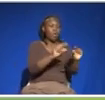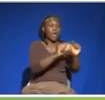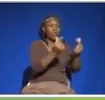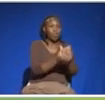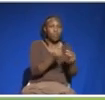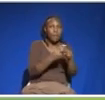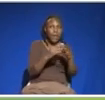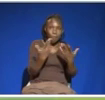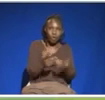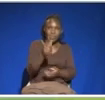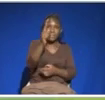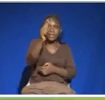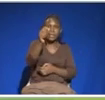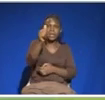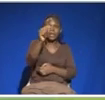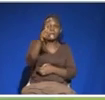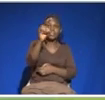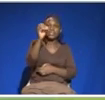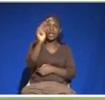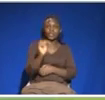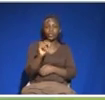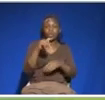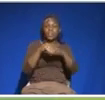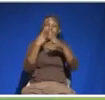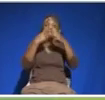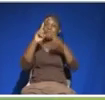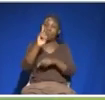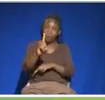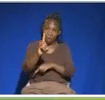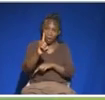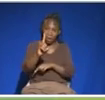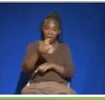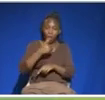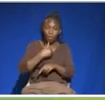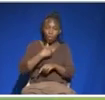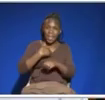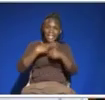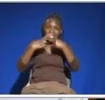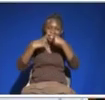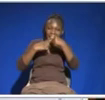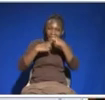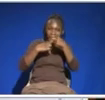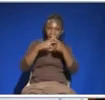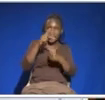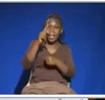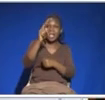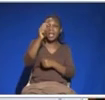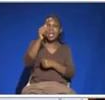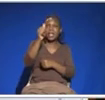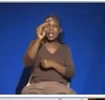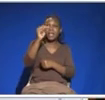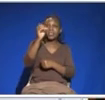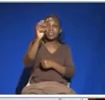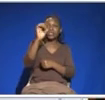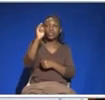a taxon. So in form 1, there were 7 taxonomic units of classification